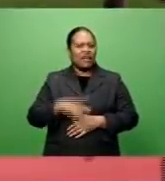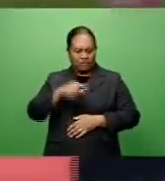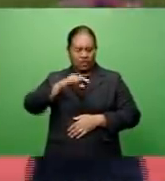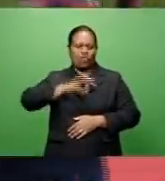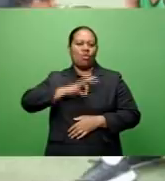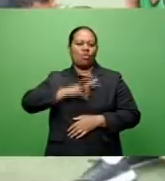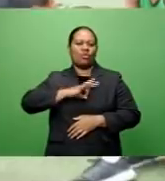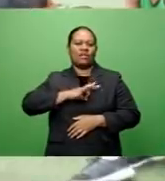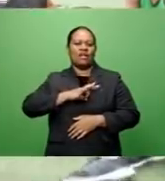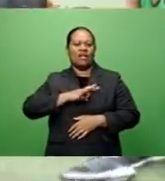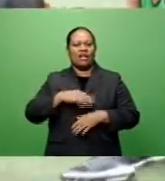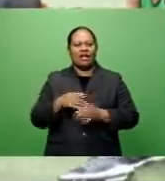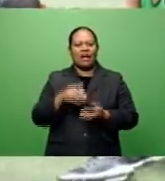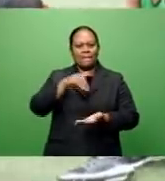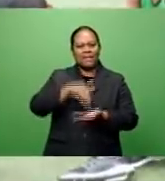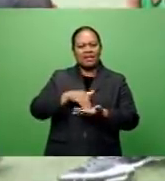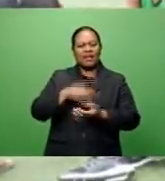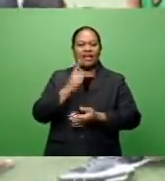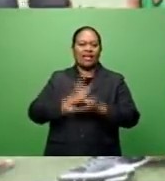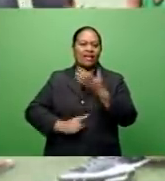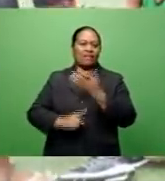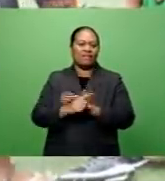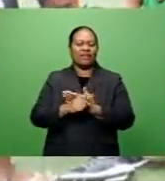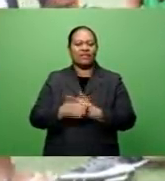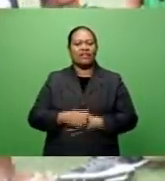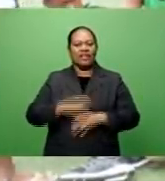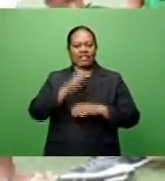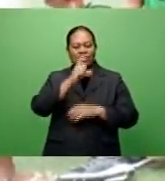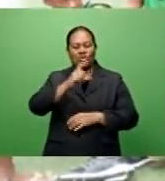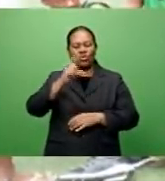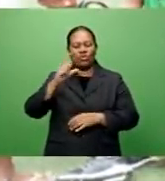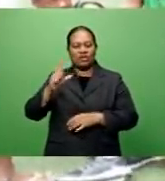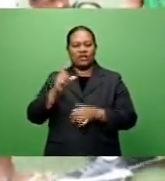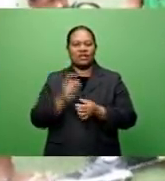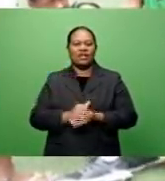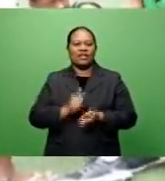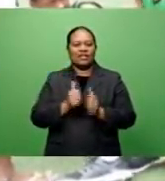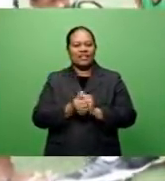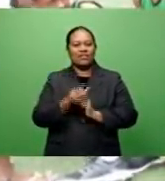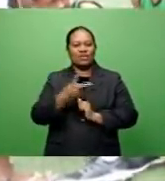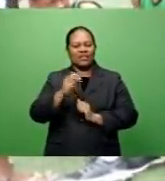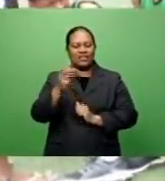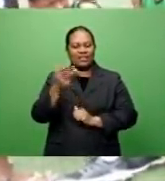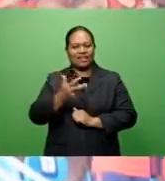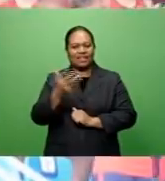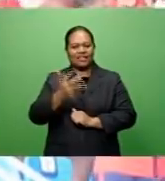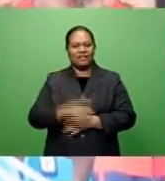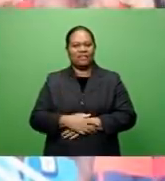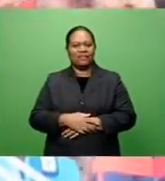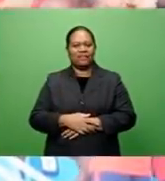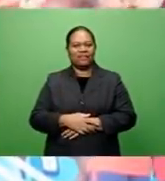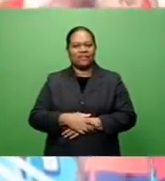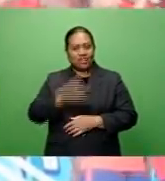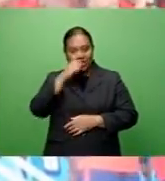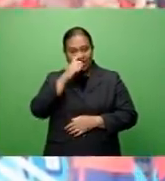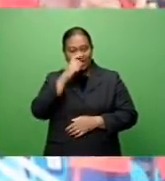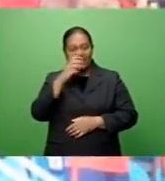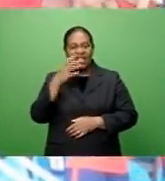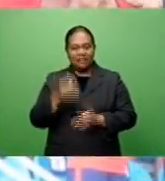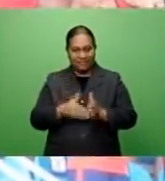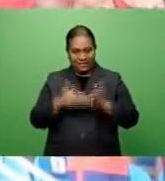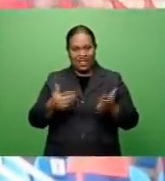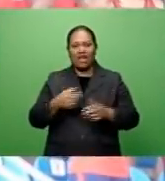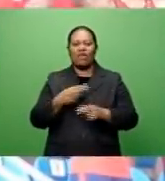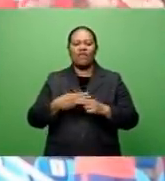in the intermediate girls high jump finals at the Cook Games in 2019. She's in St. Joseph, currently in St. Joseph Form